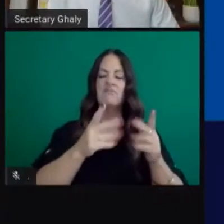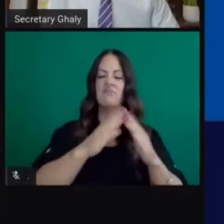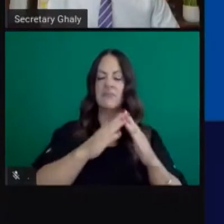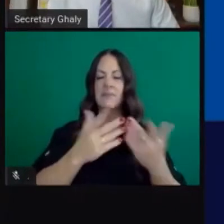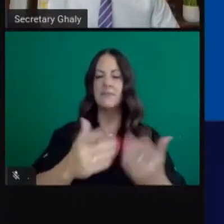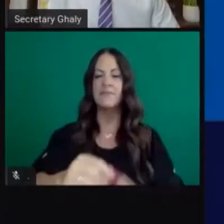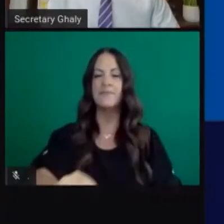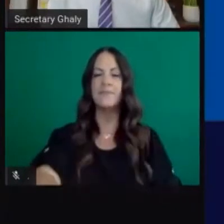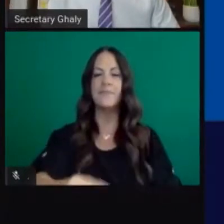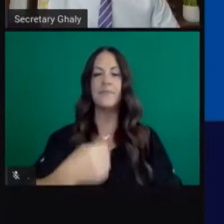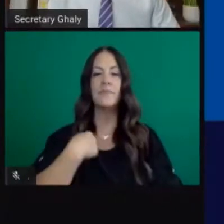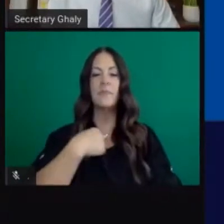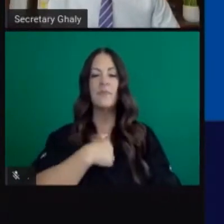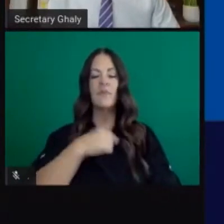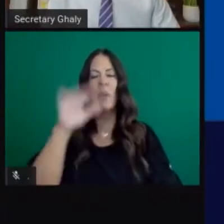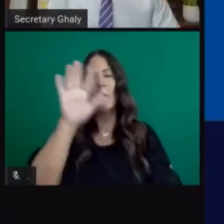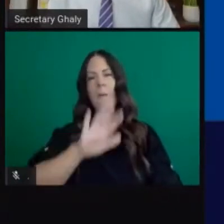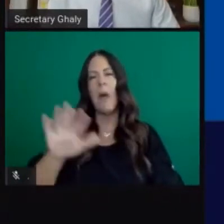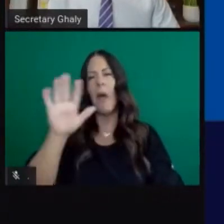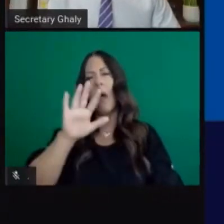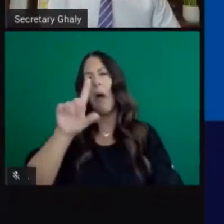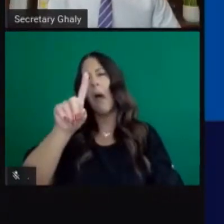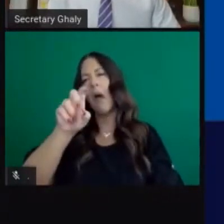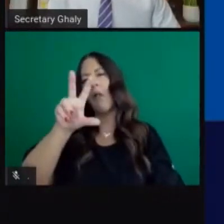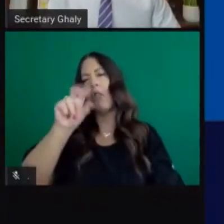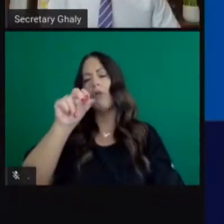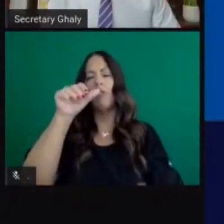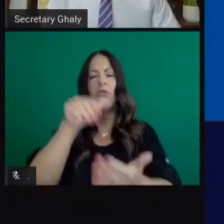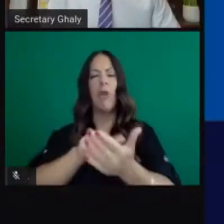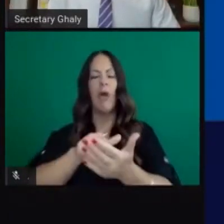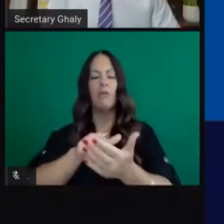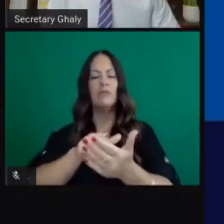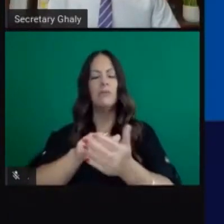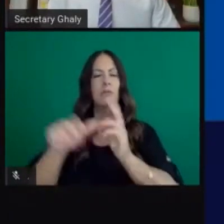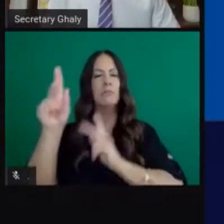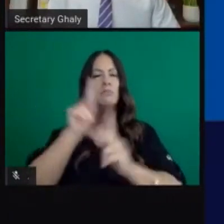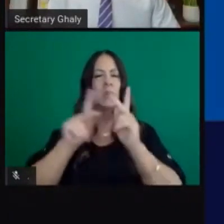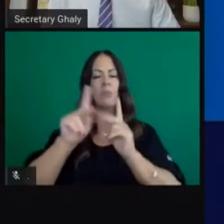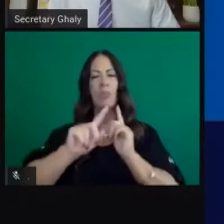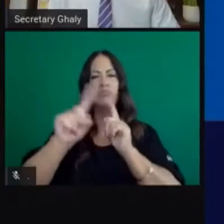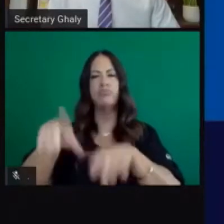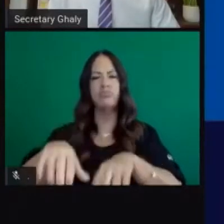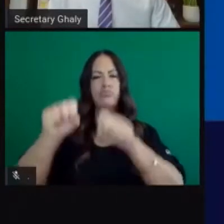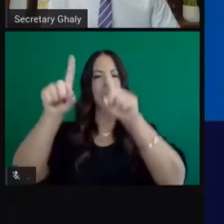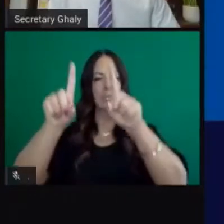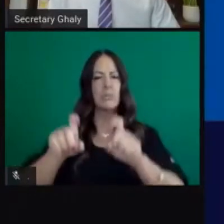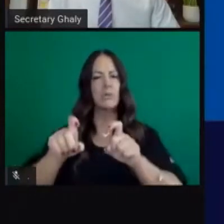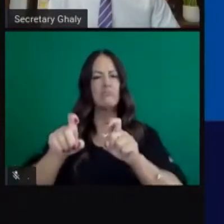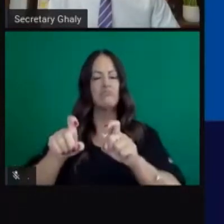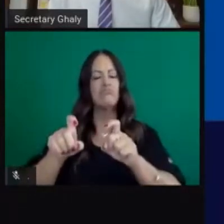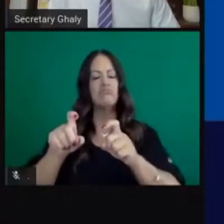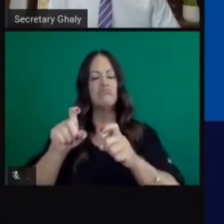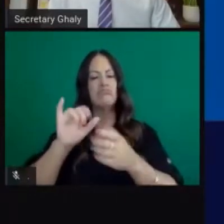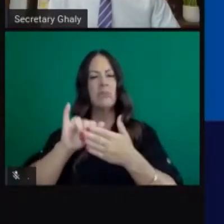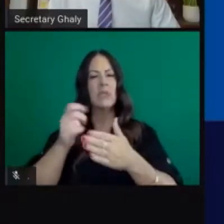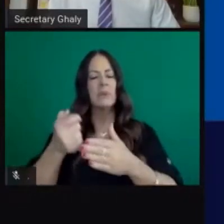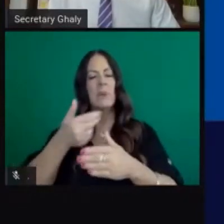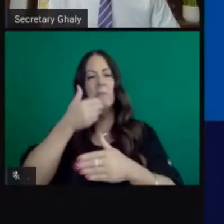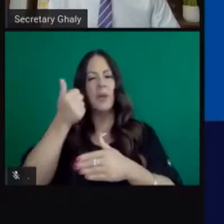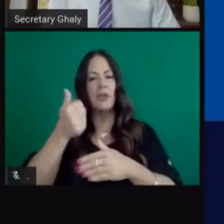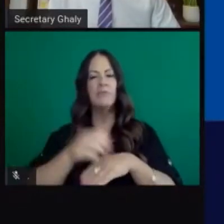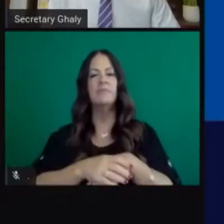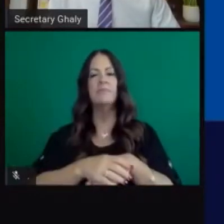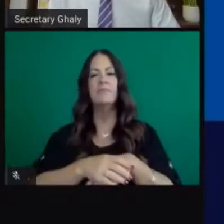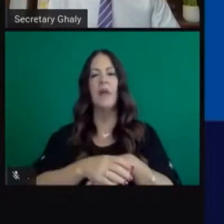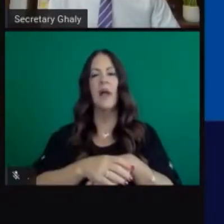into about 130,000 tests a day with a downward trending test positivity of